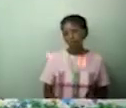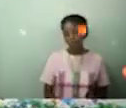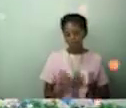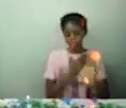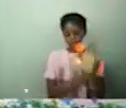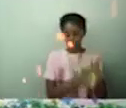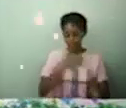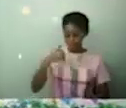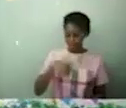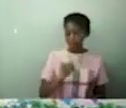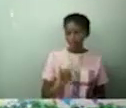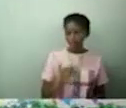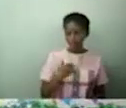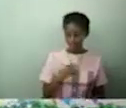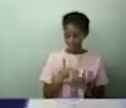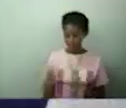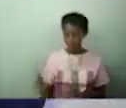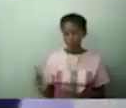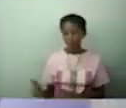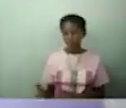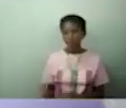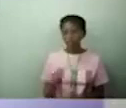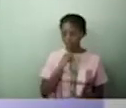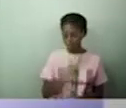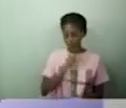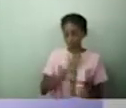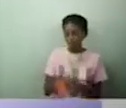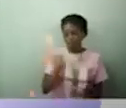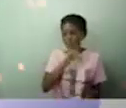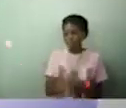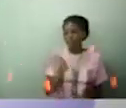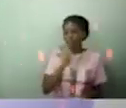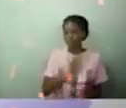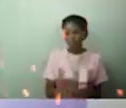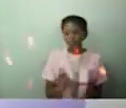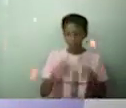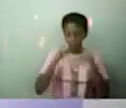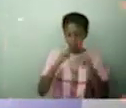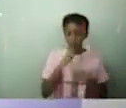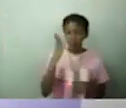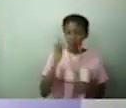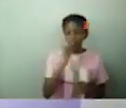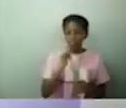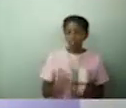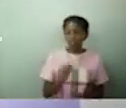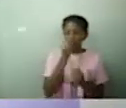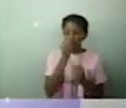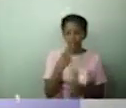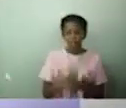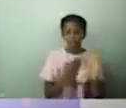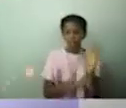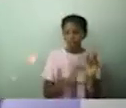God still has an agenda and is pushing it hard. Blessed are you if you respond to what God is